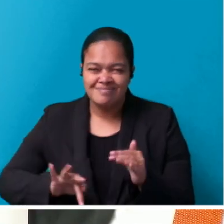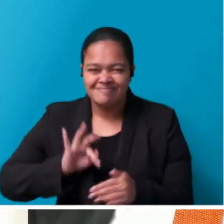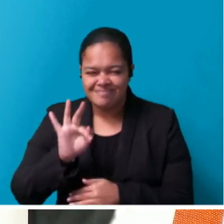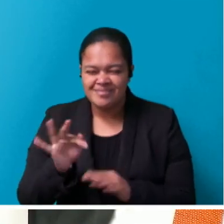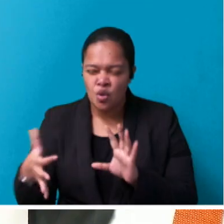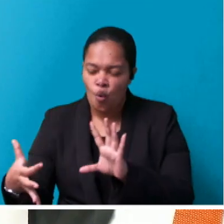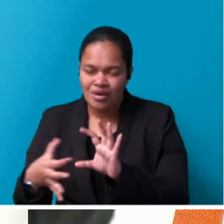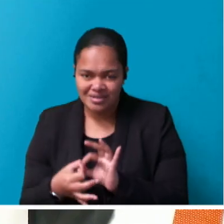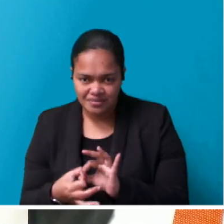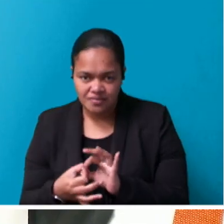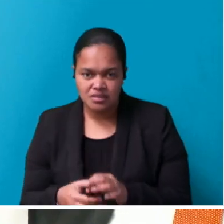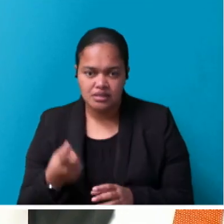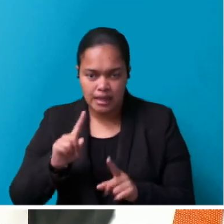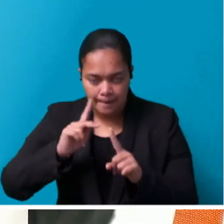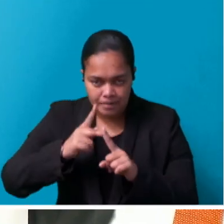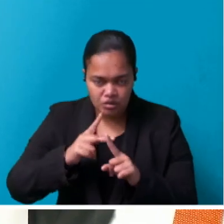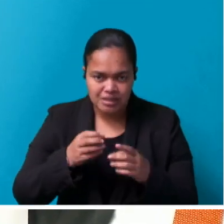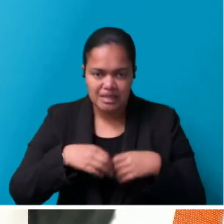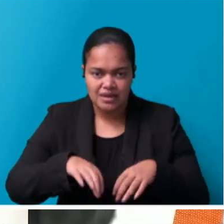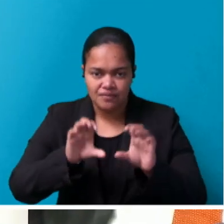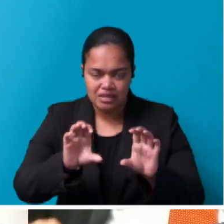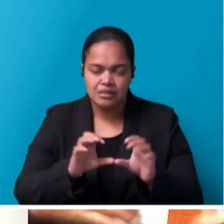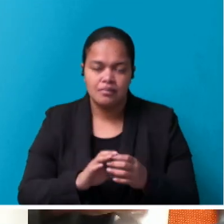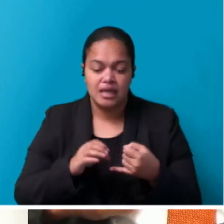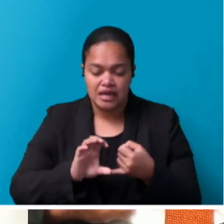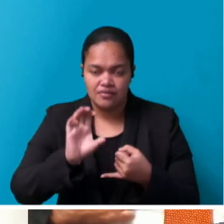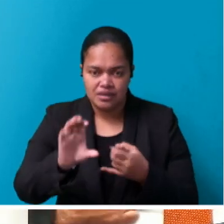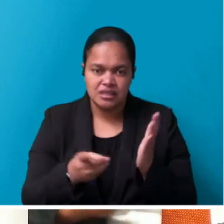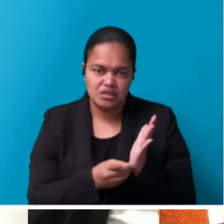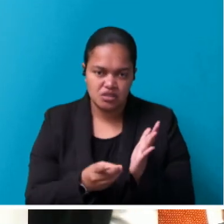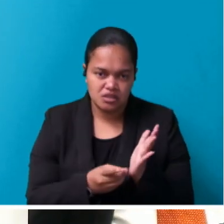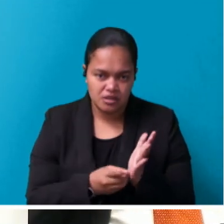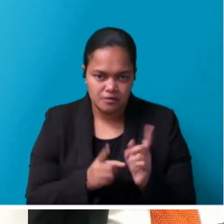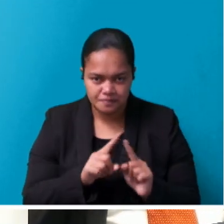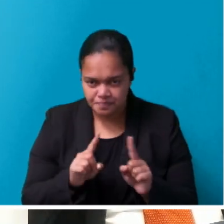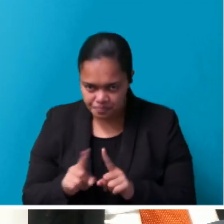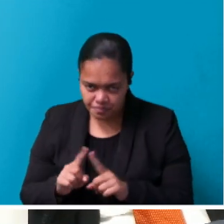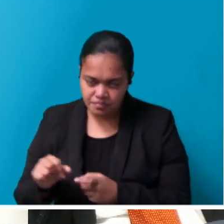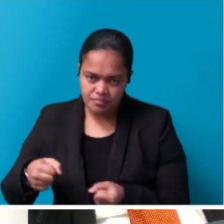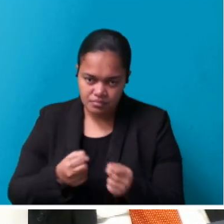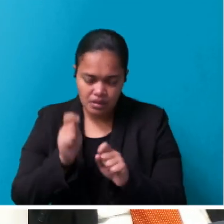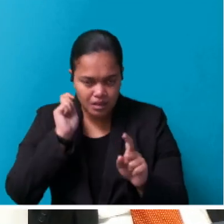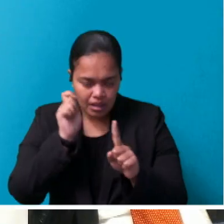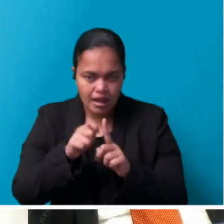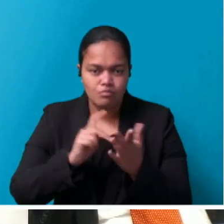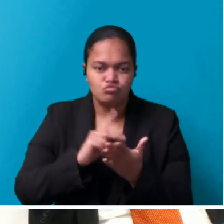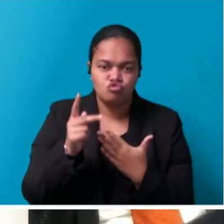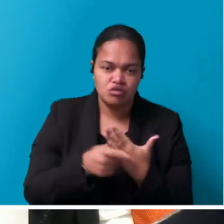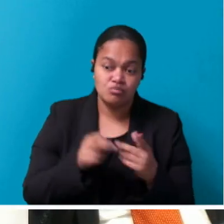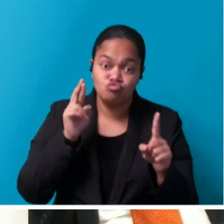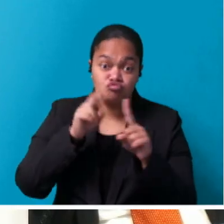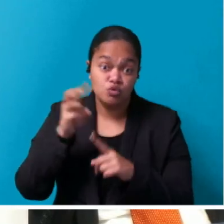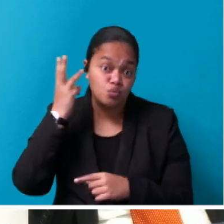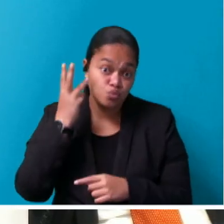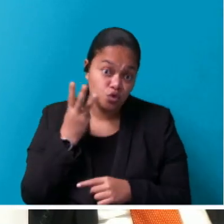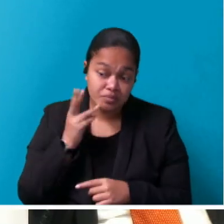connectivity, and prioritizing investments in digital literacy. The strategy outlines targeted programs to reach women,